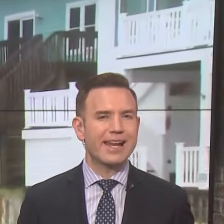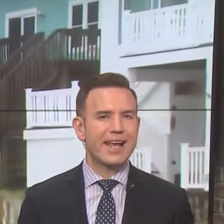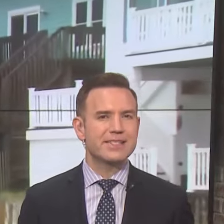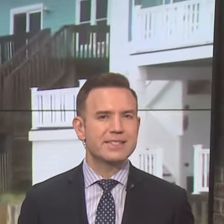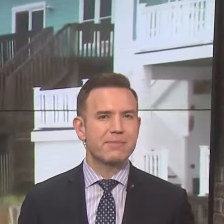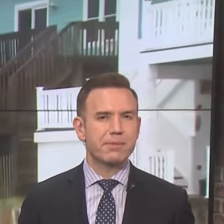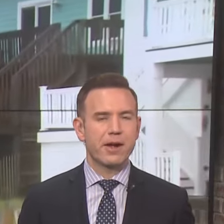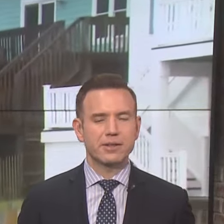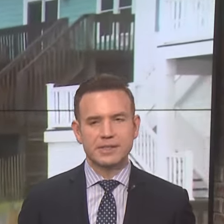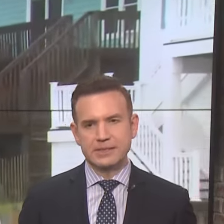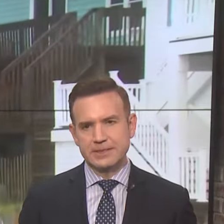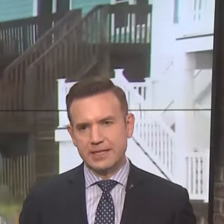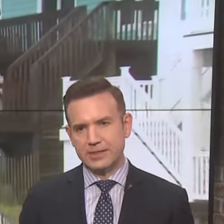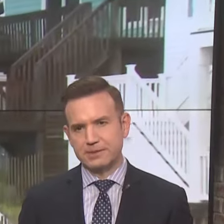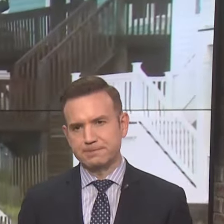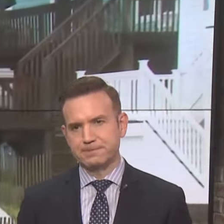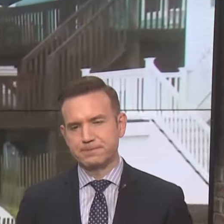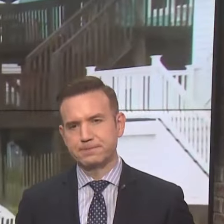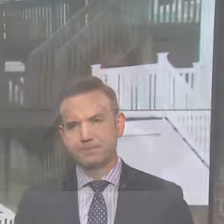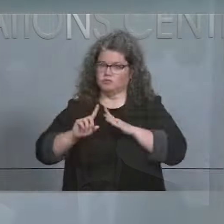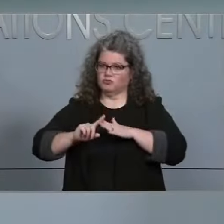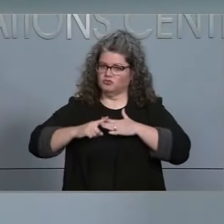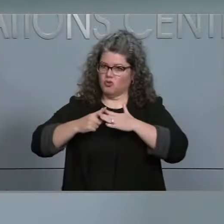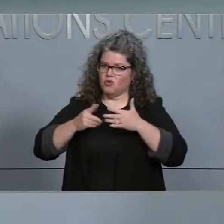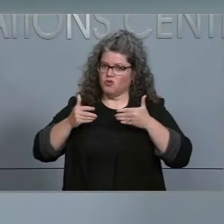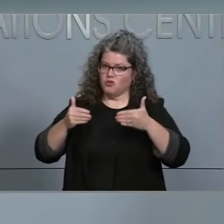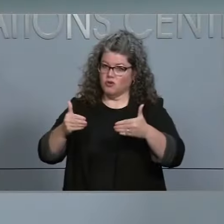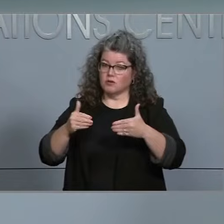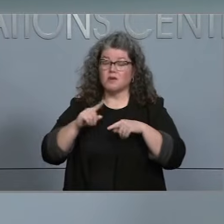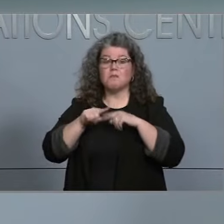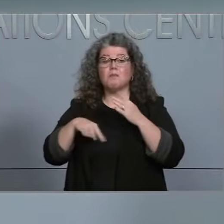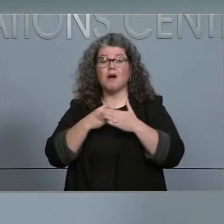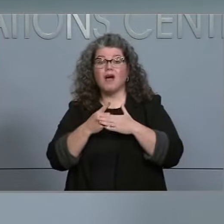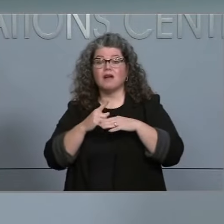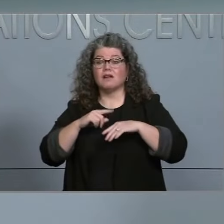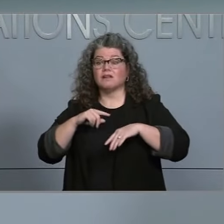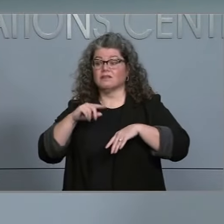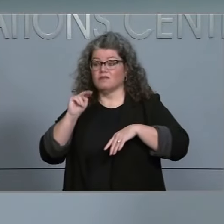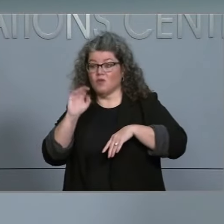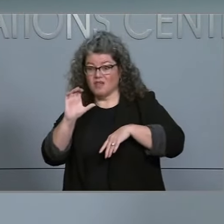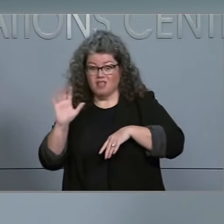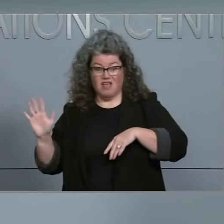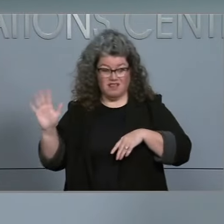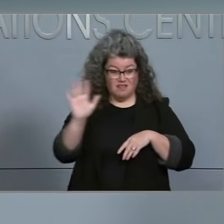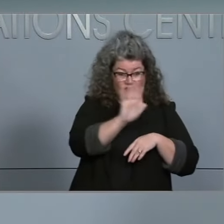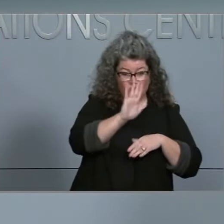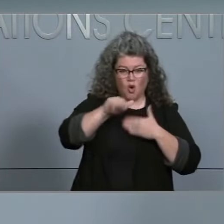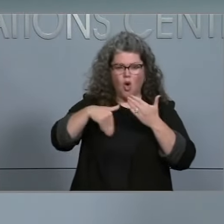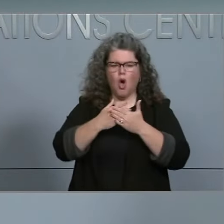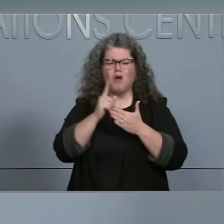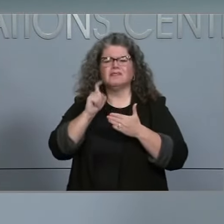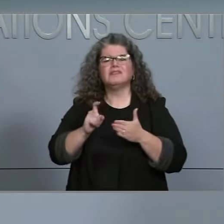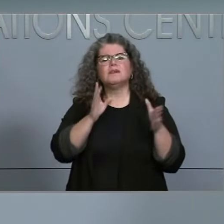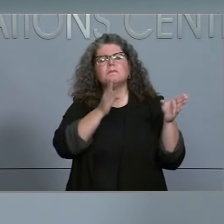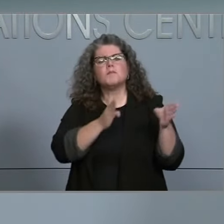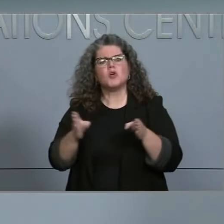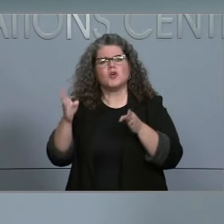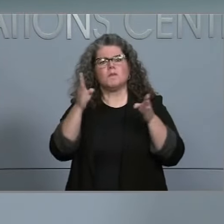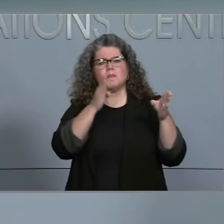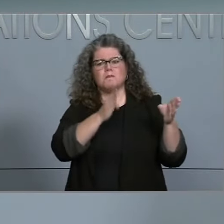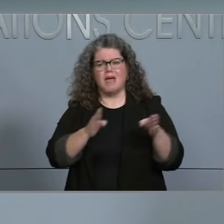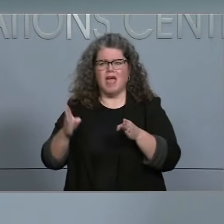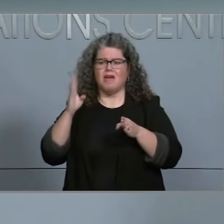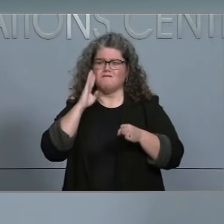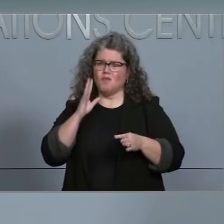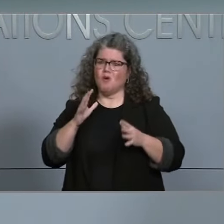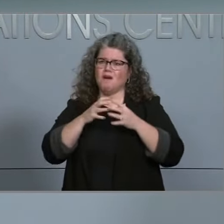a plan and stay prepared. Take a listen. All North Carolinians across our state need to be prepared for a deluge.